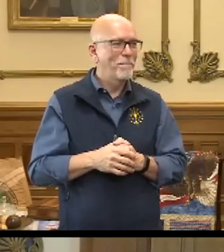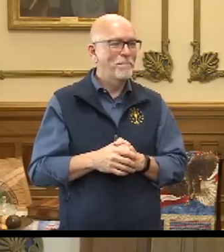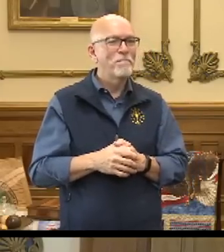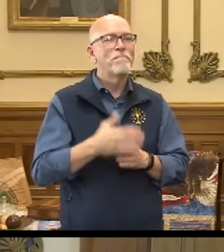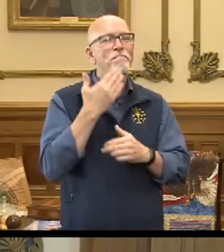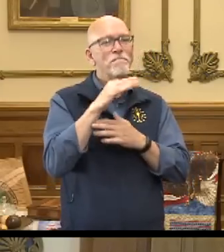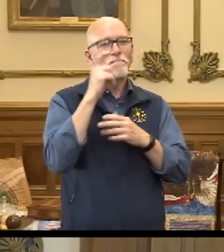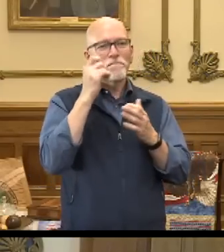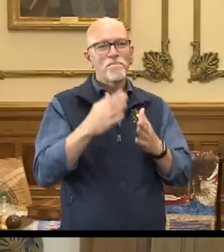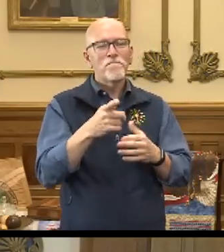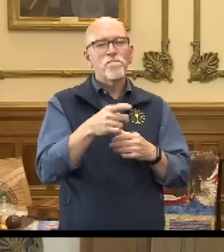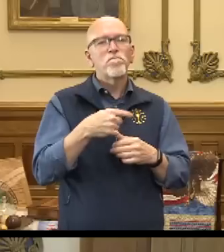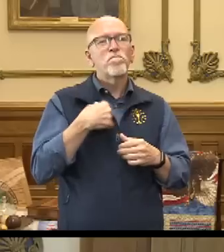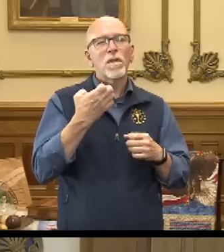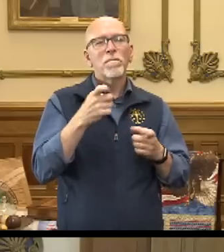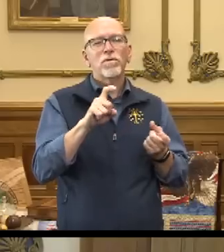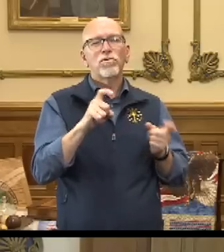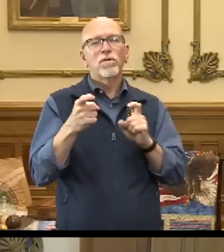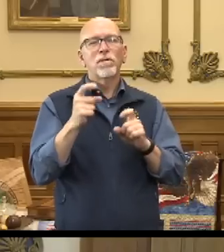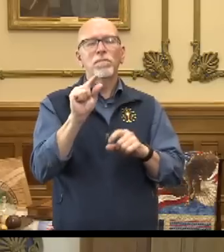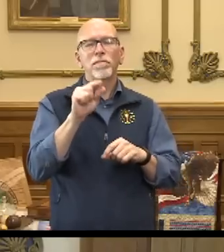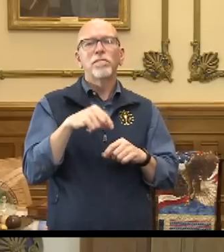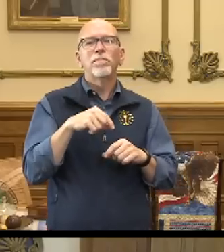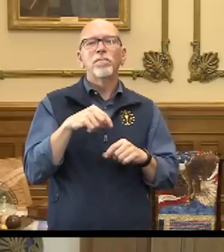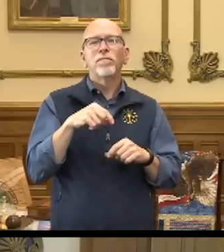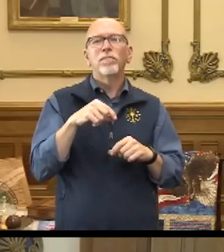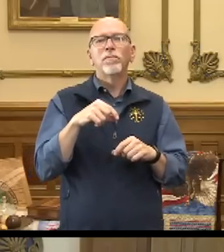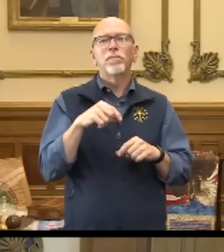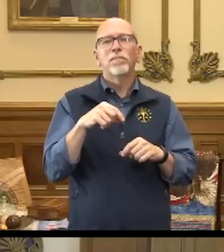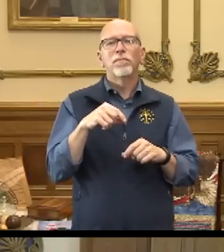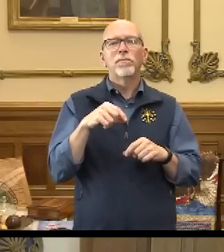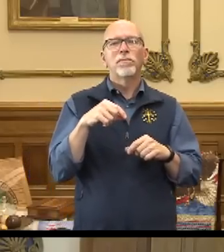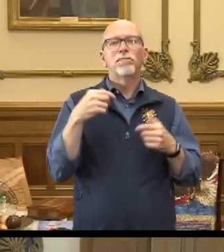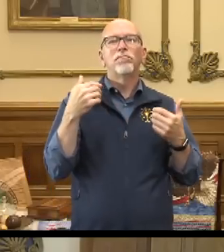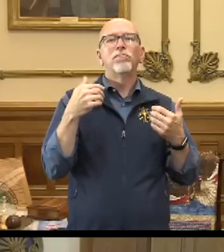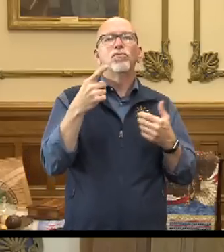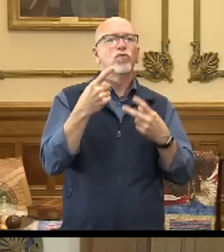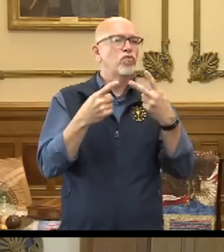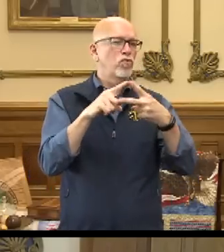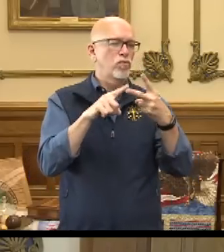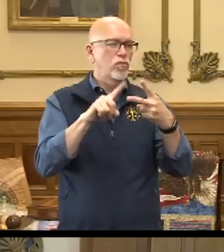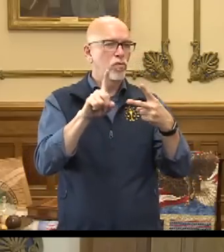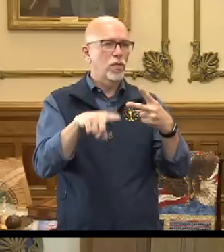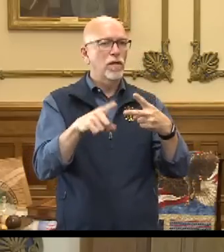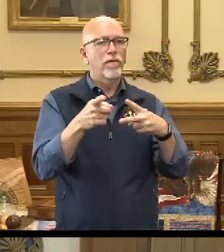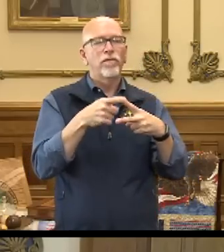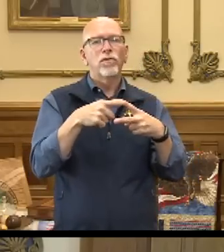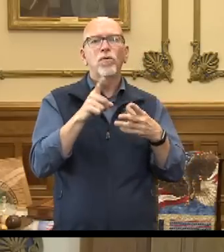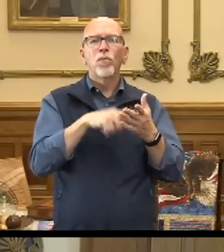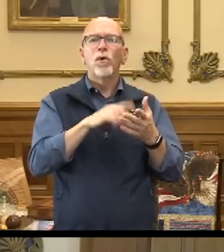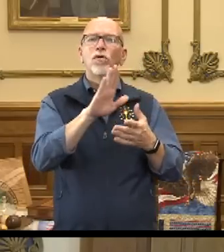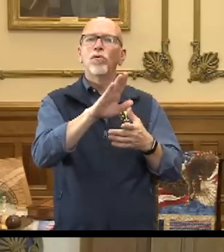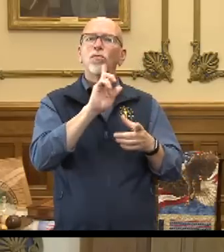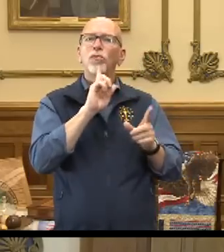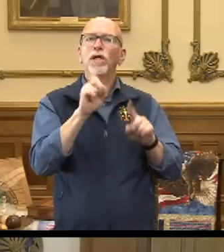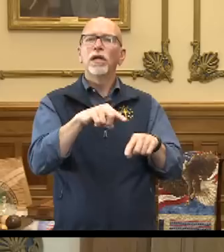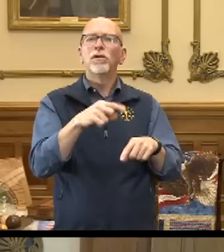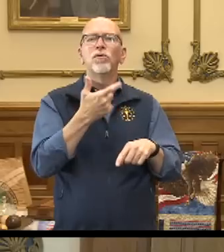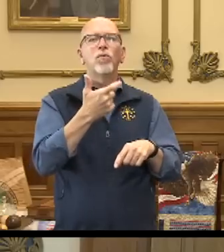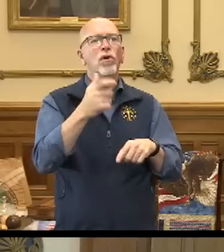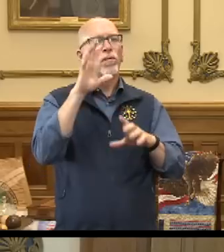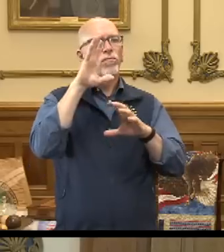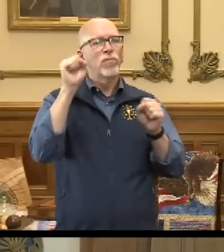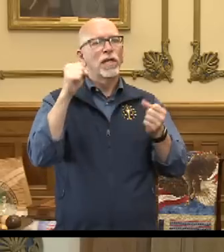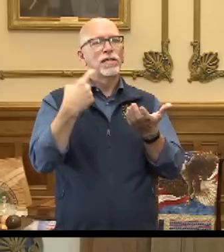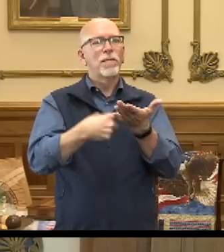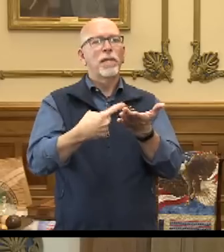Afternoon, Governor. I'm going to switch gears somewhat dramatically. 2 questions. First is just, what's your reaction to watching the